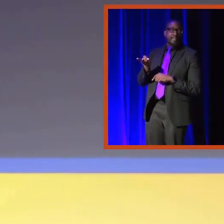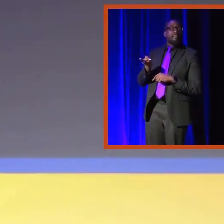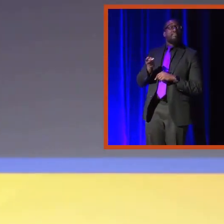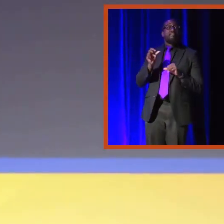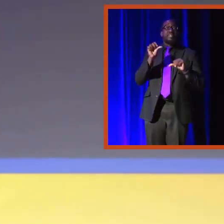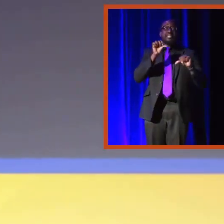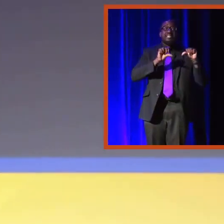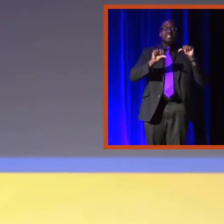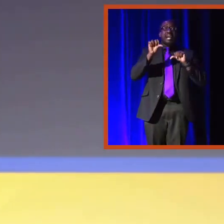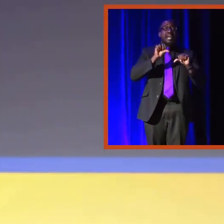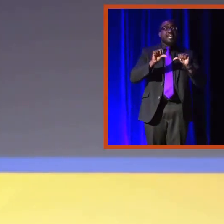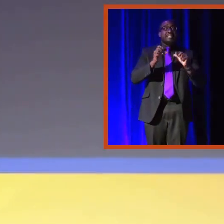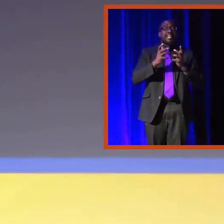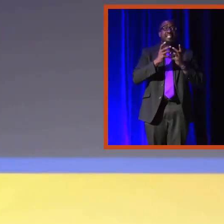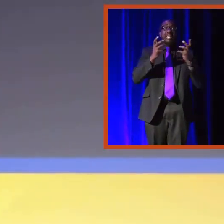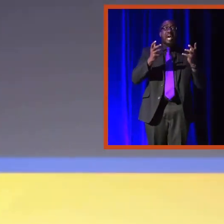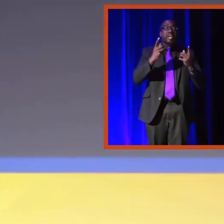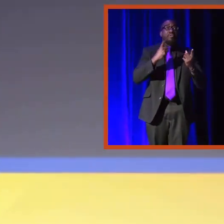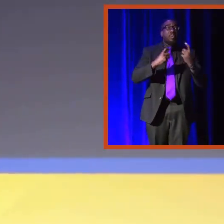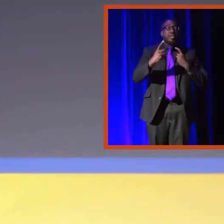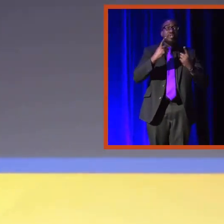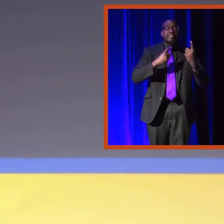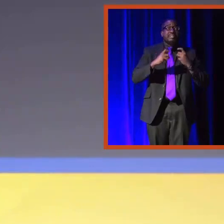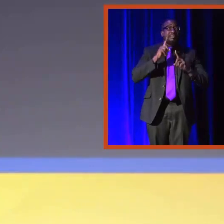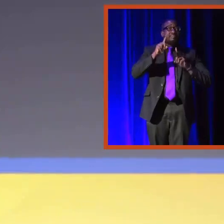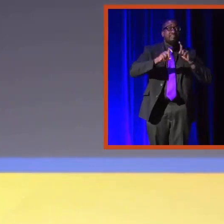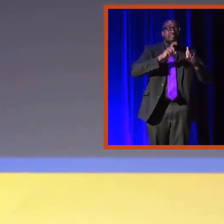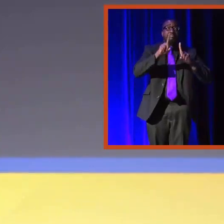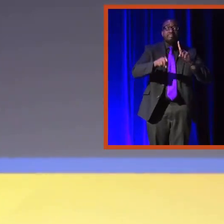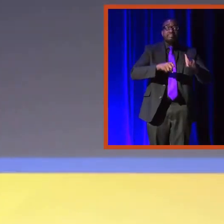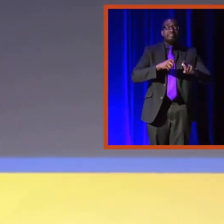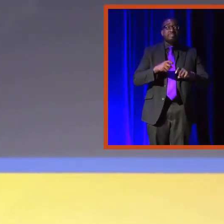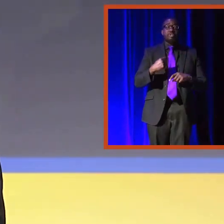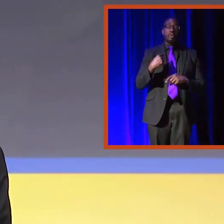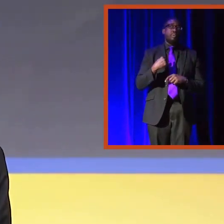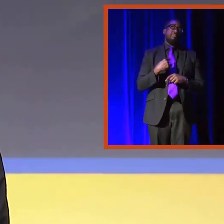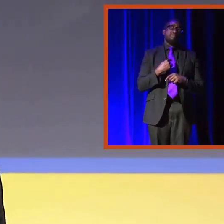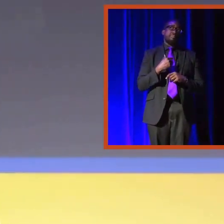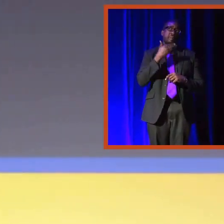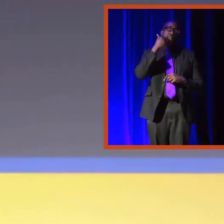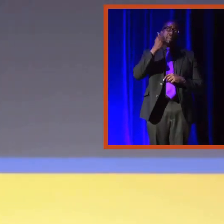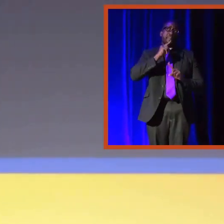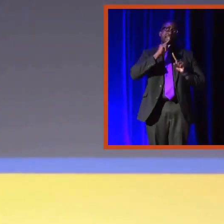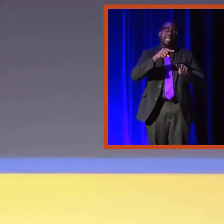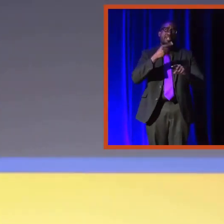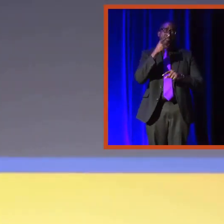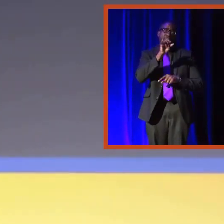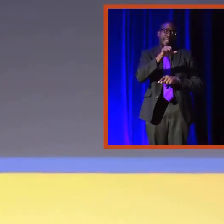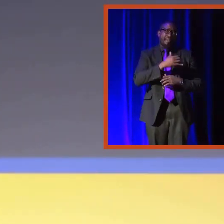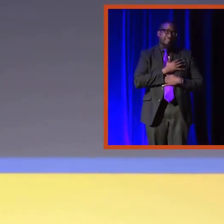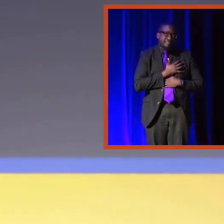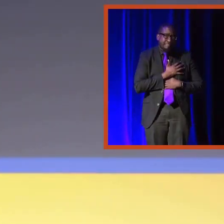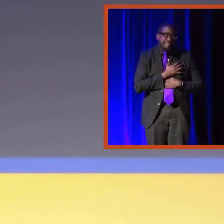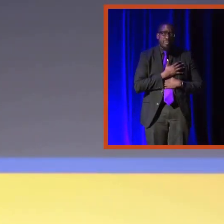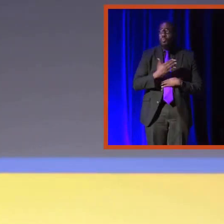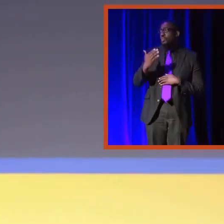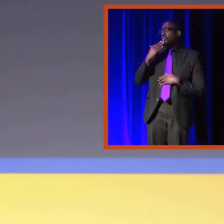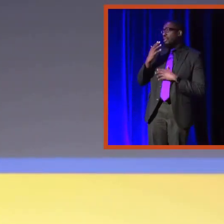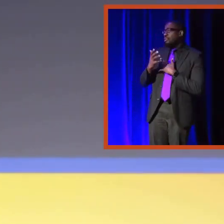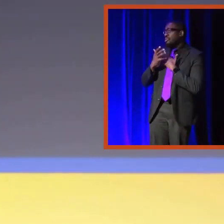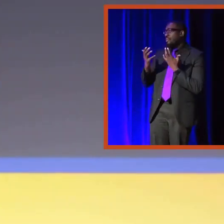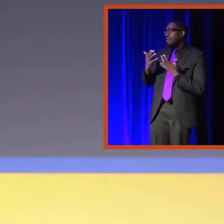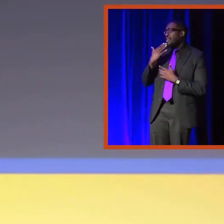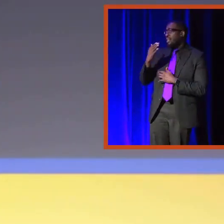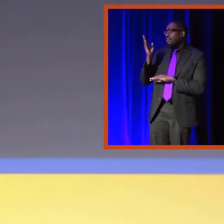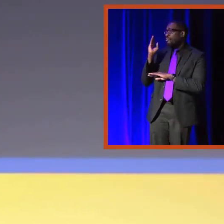Science has as many questions as you dare to ask. So I don't have a great answer for that, to be perfectly honest. Yeah. Well, thank you very much, and thank you very much for the talk. You're